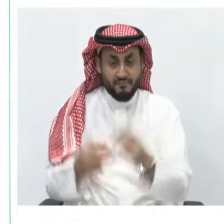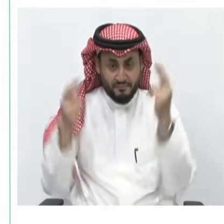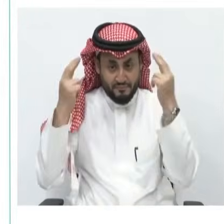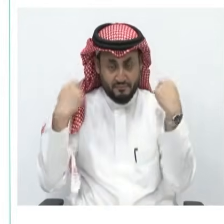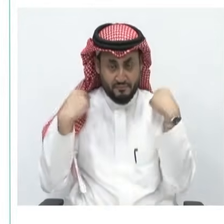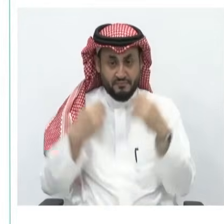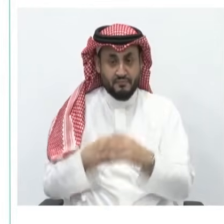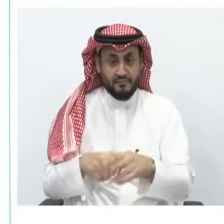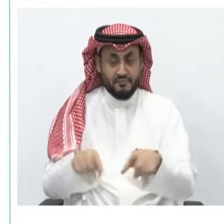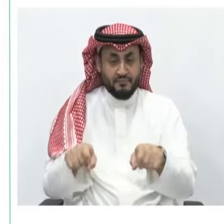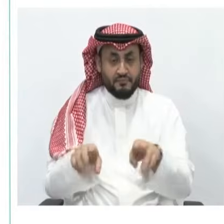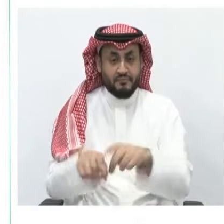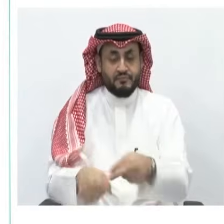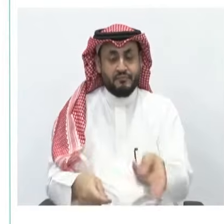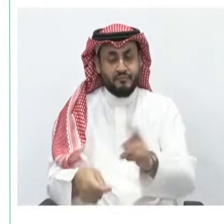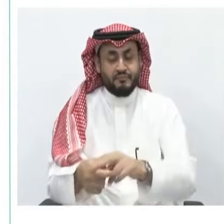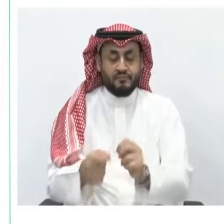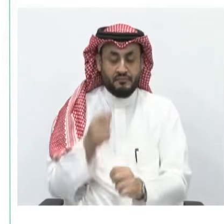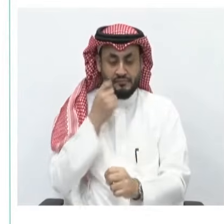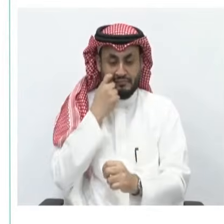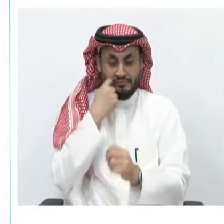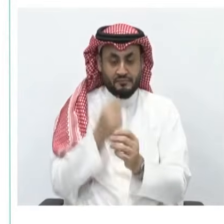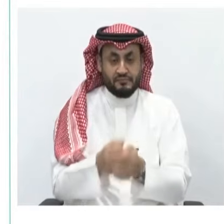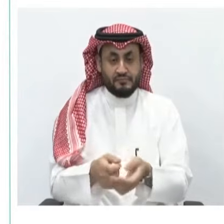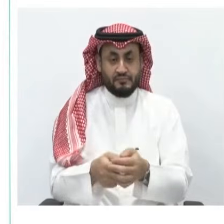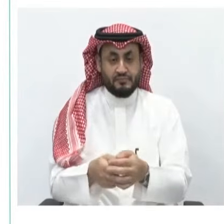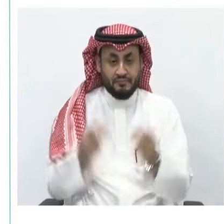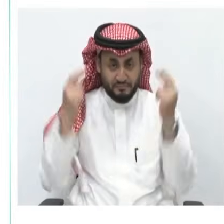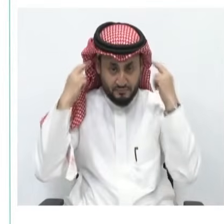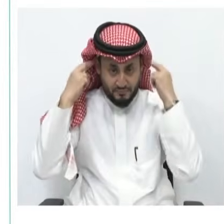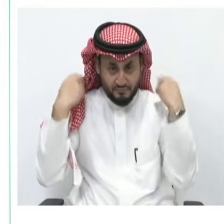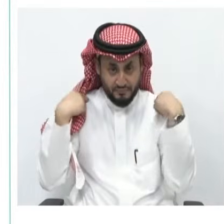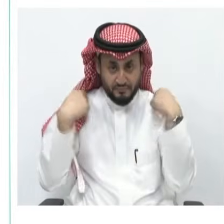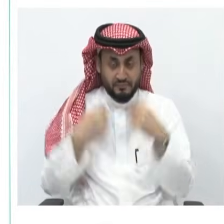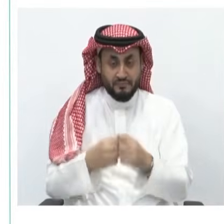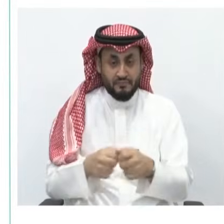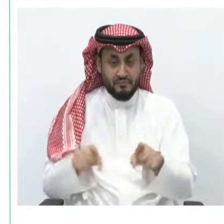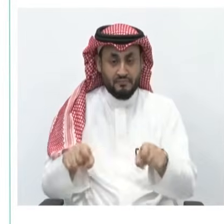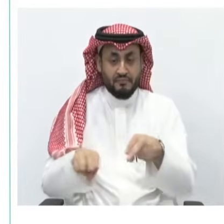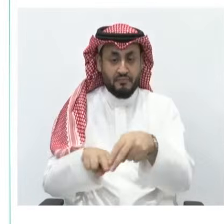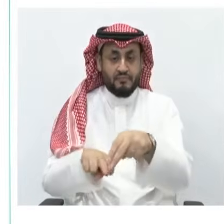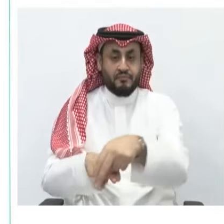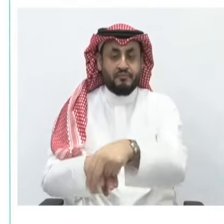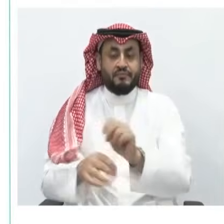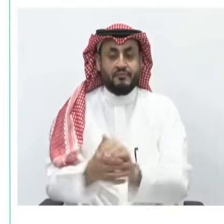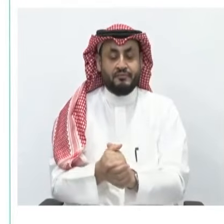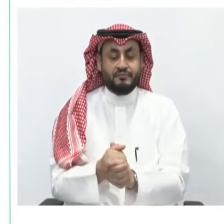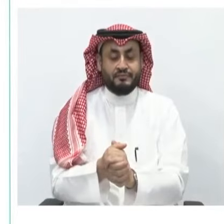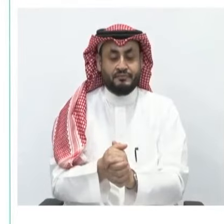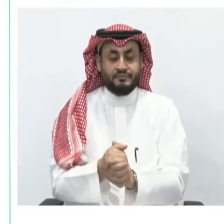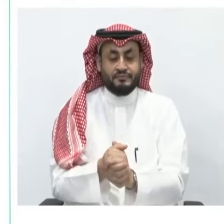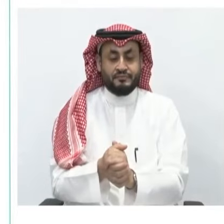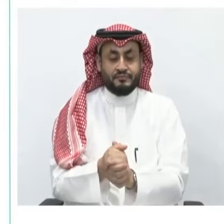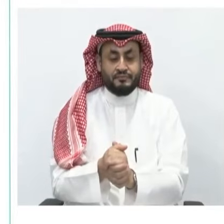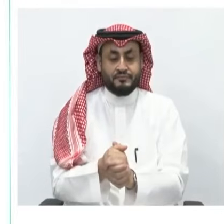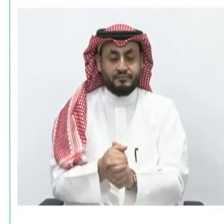shoulders, knees and toes, knees and toes. Excellent. Again, head, shoulders, knees and toes, knees and toes.